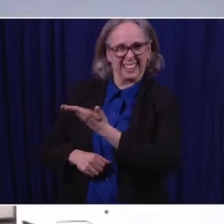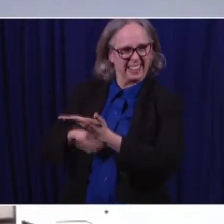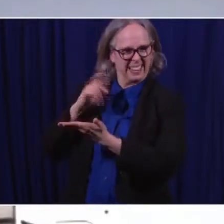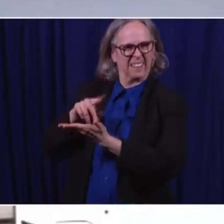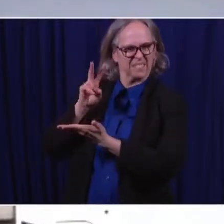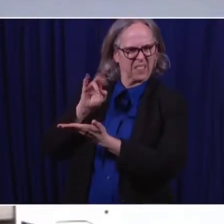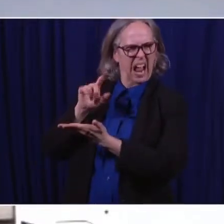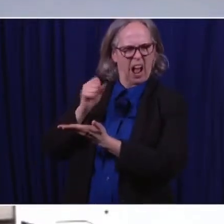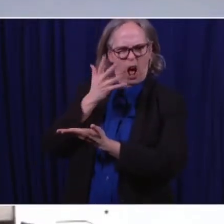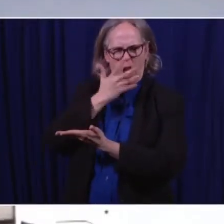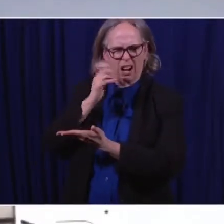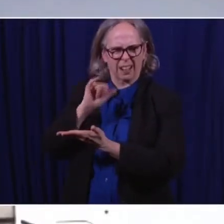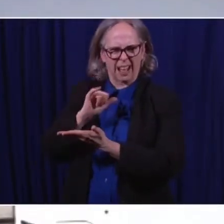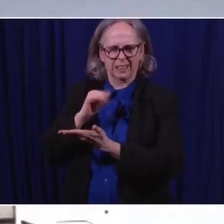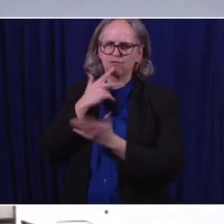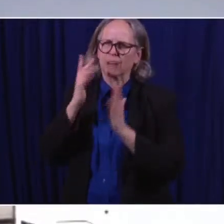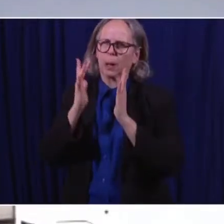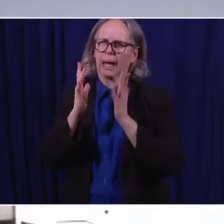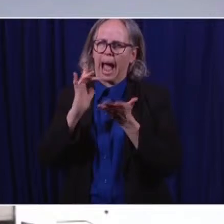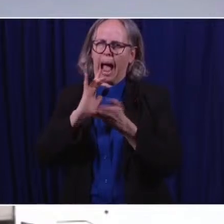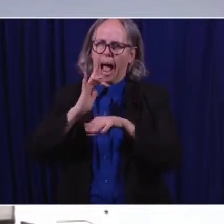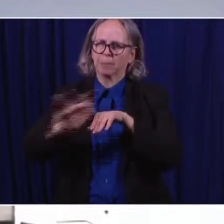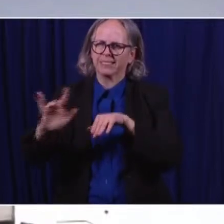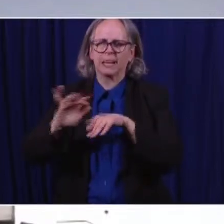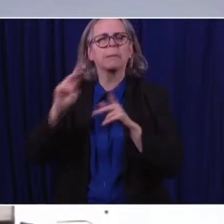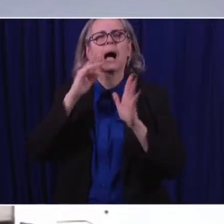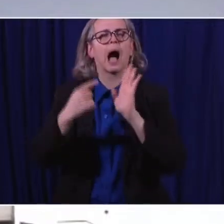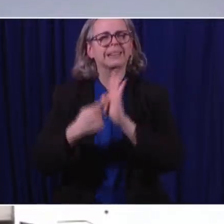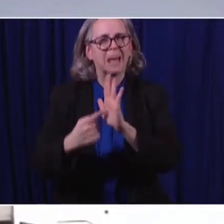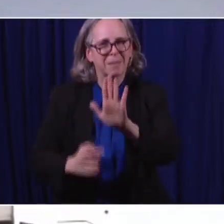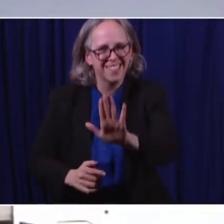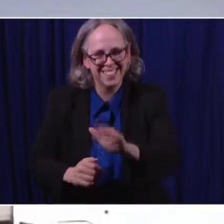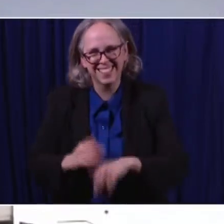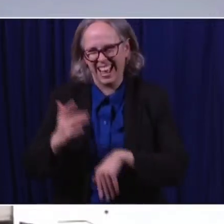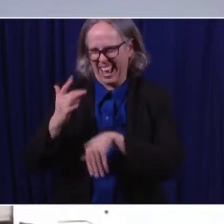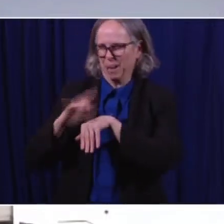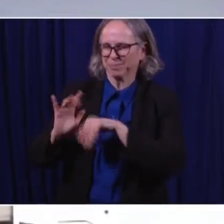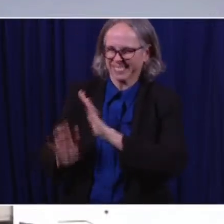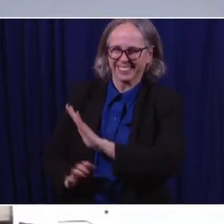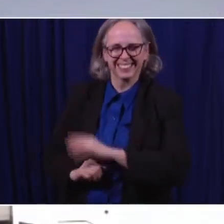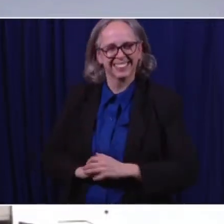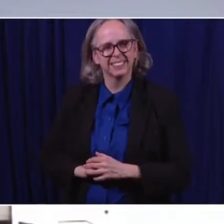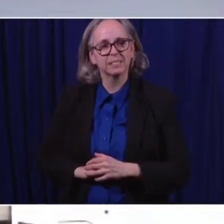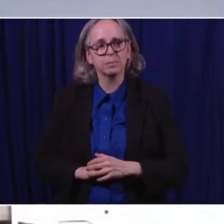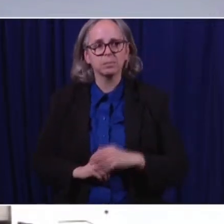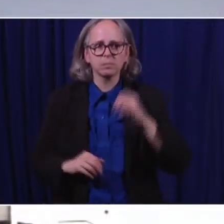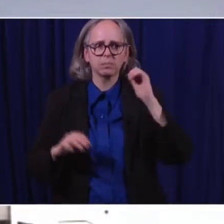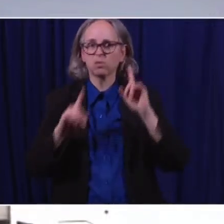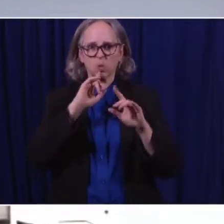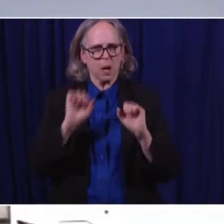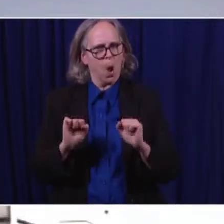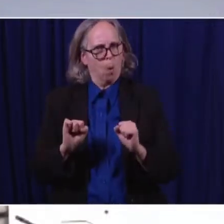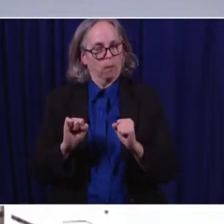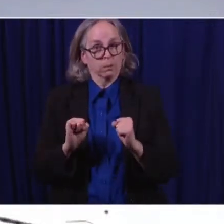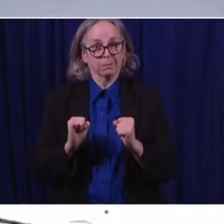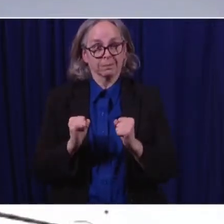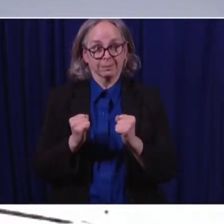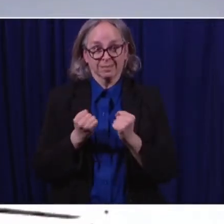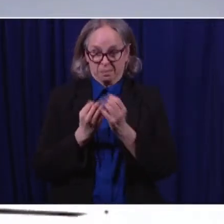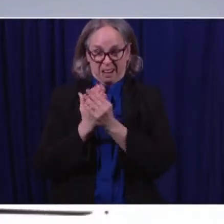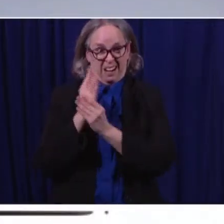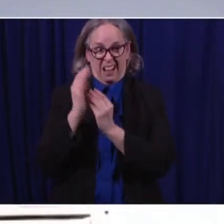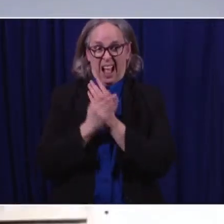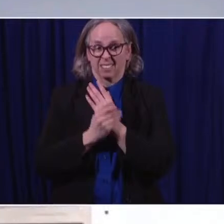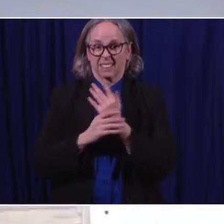They're examples. But this is super cold. I can feel it all the way through these gloves right now that I have